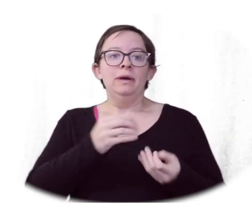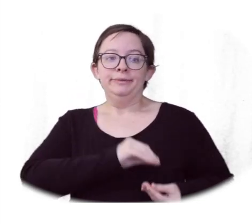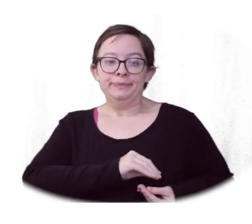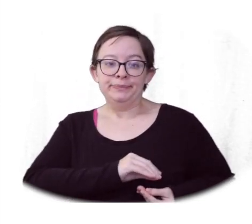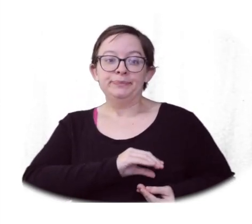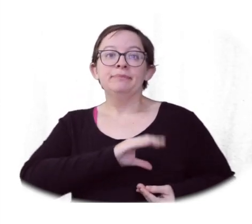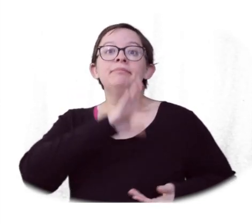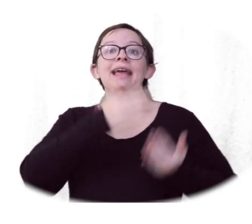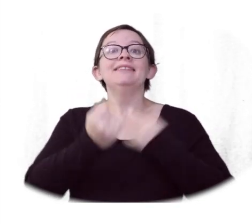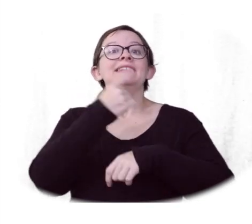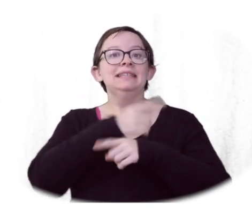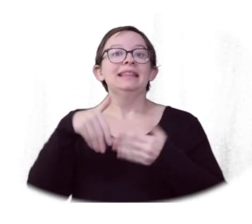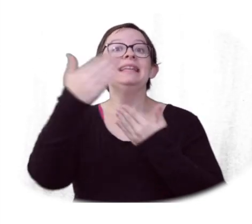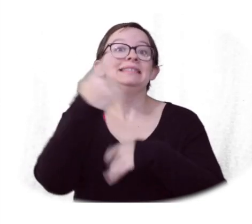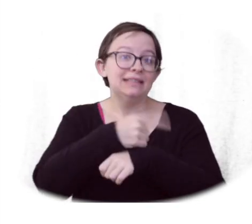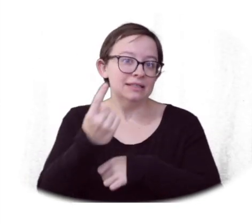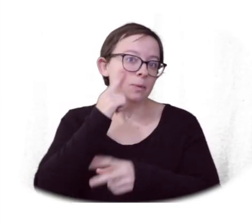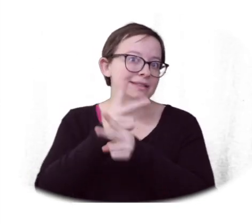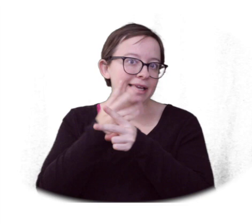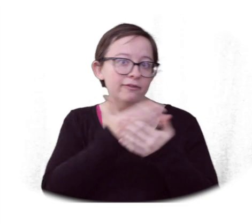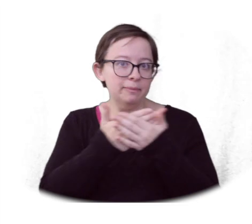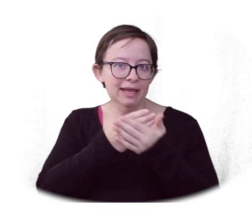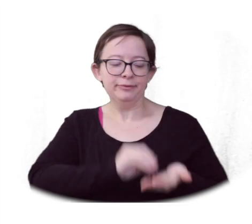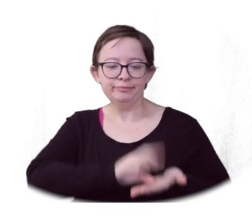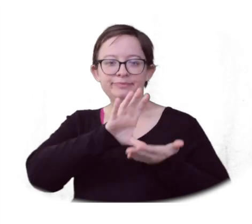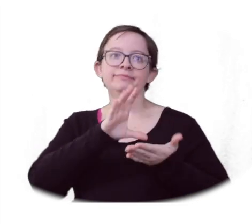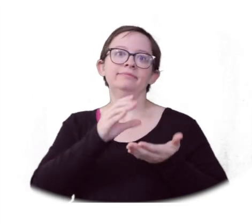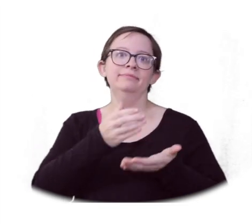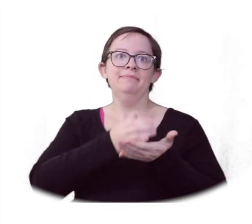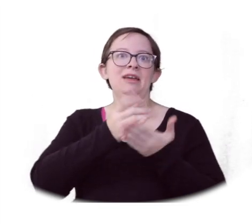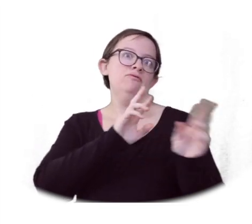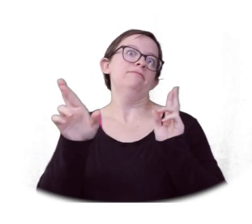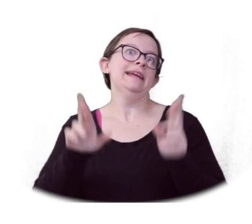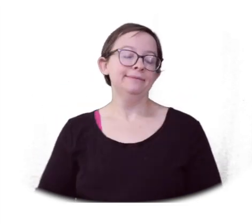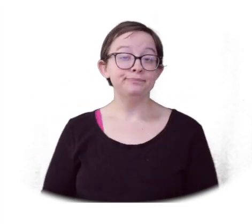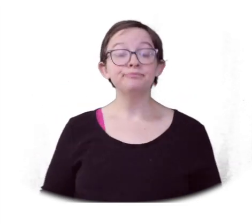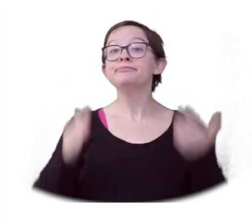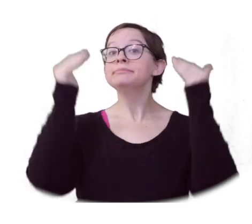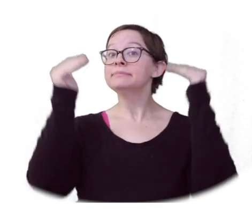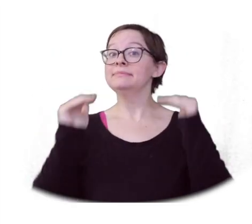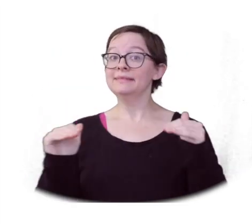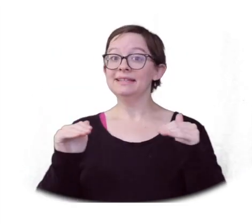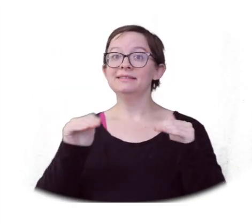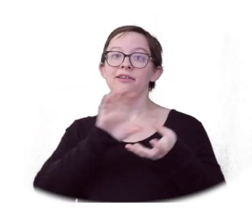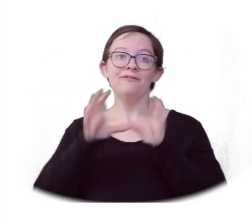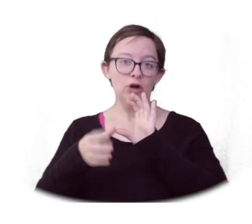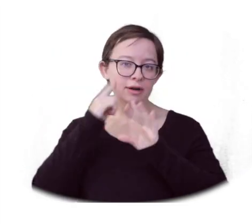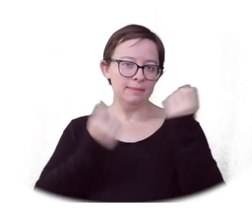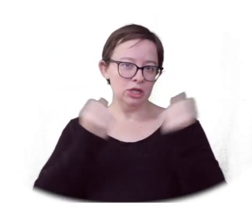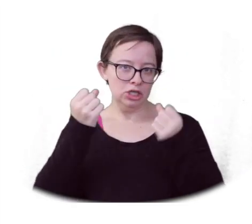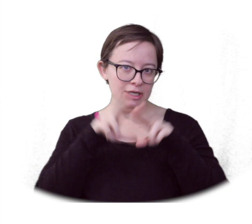if you're going to want to collect some by the end of the day for the next day, someone's going to watch the baby, you can have it in a bottle ready. Next is